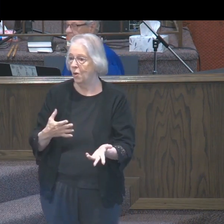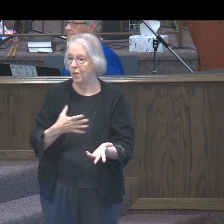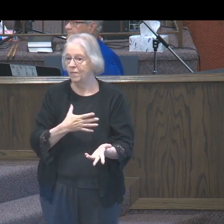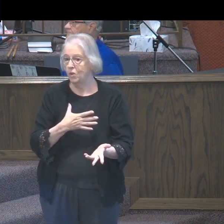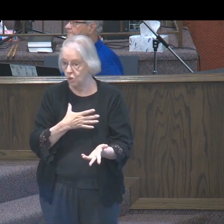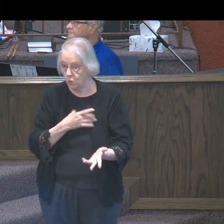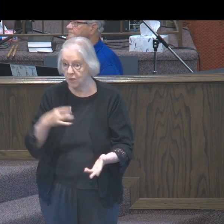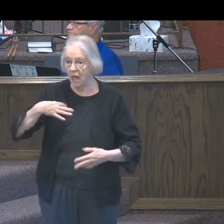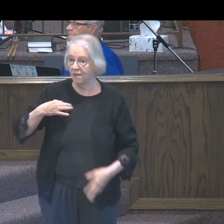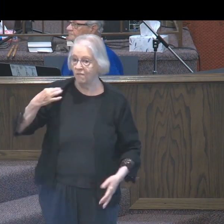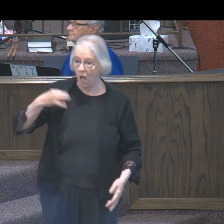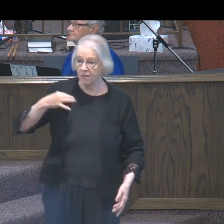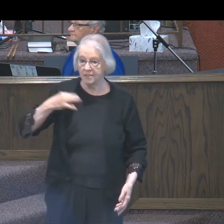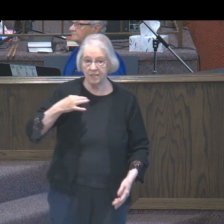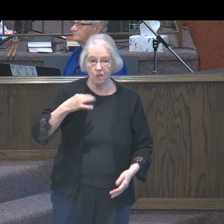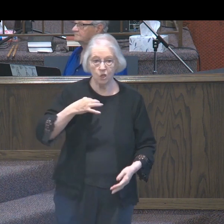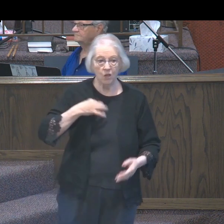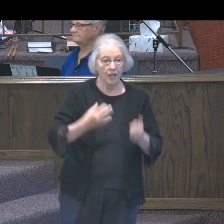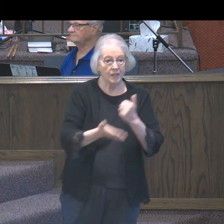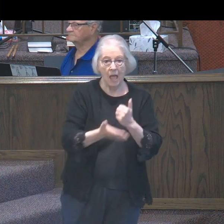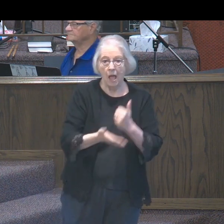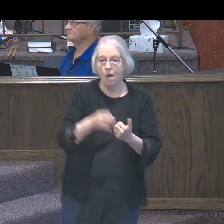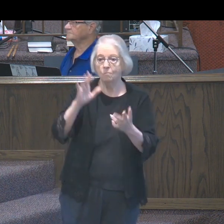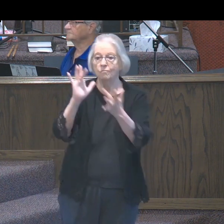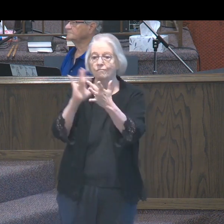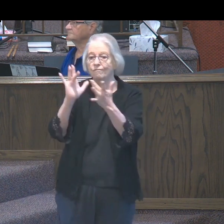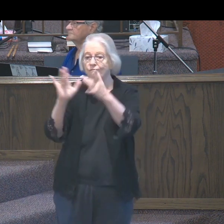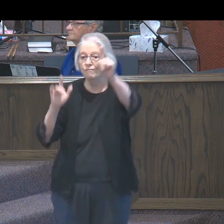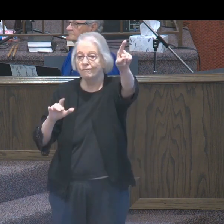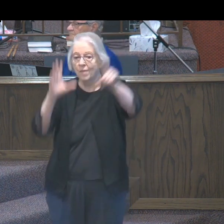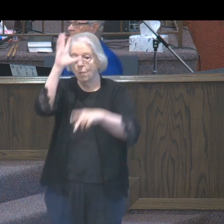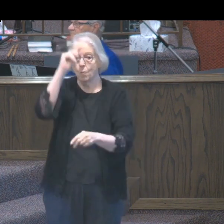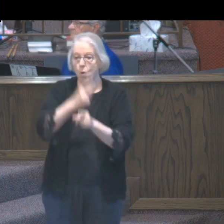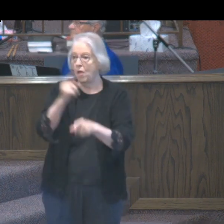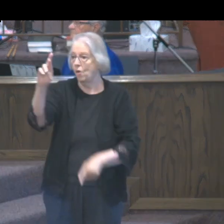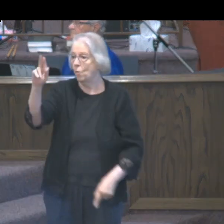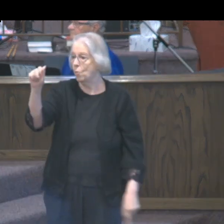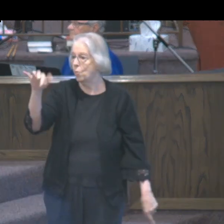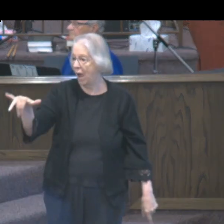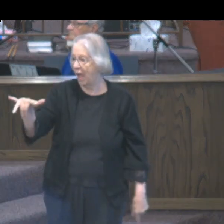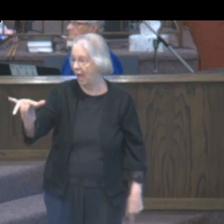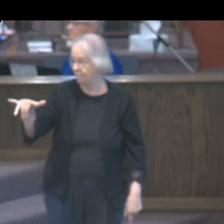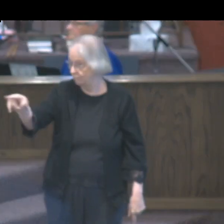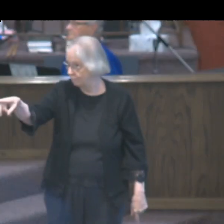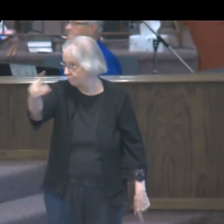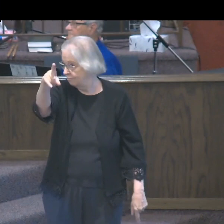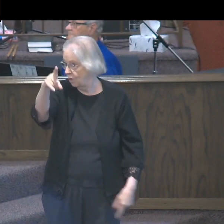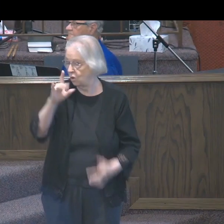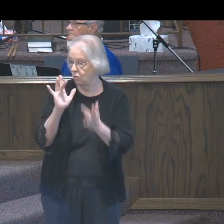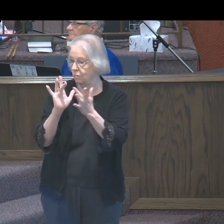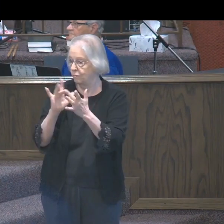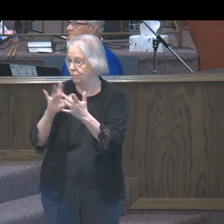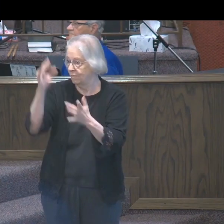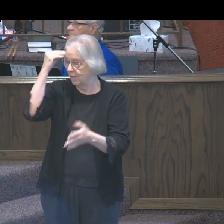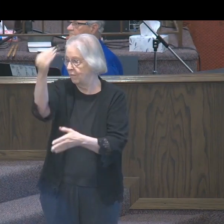in and let you know the date on that. So that's for all of the trees out here on the west side